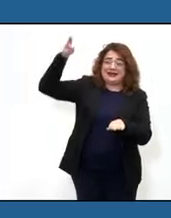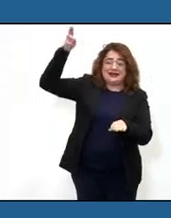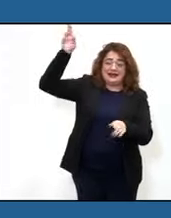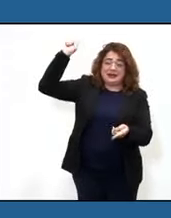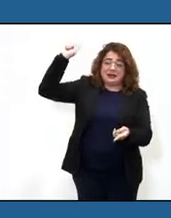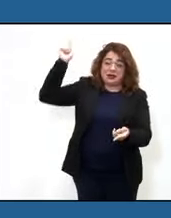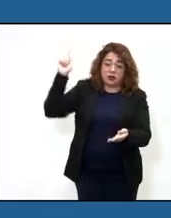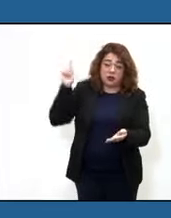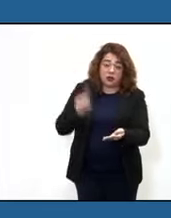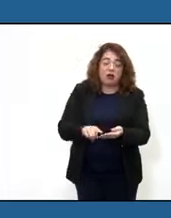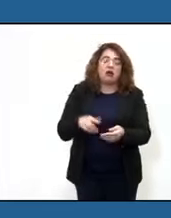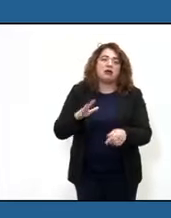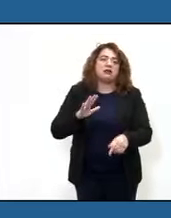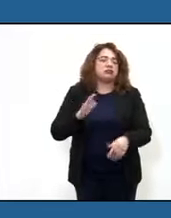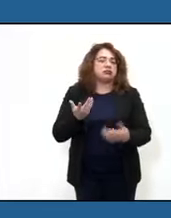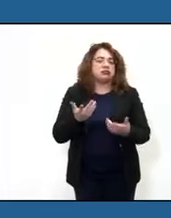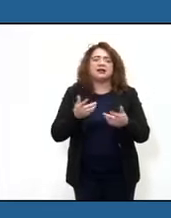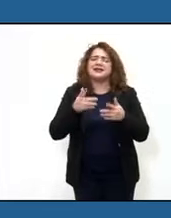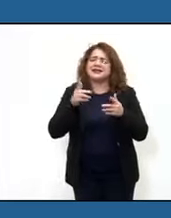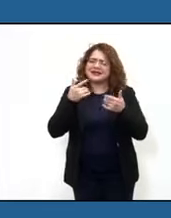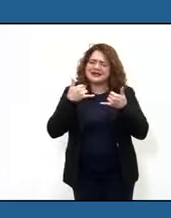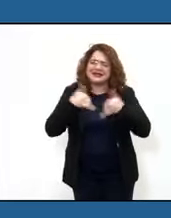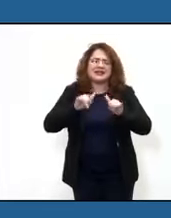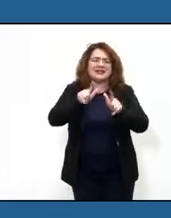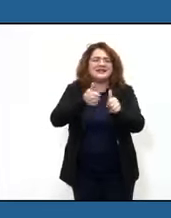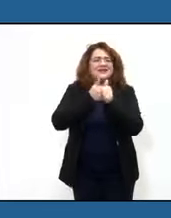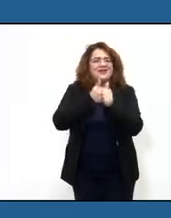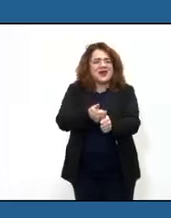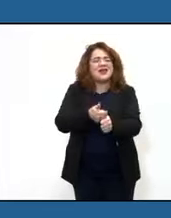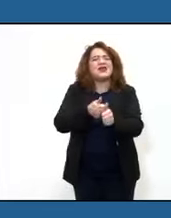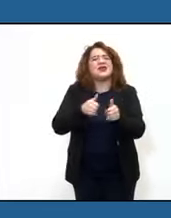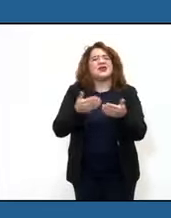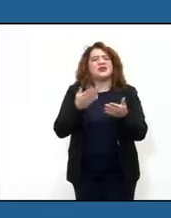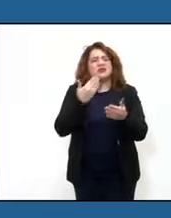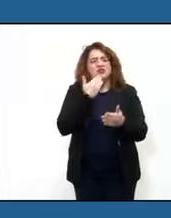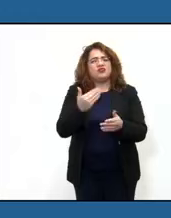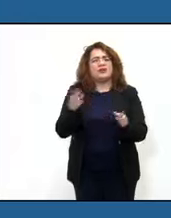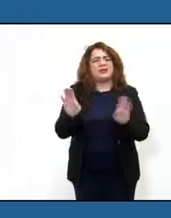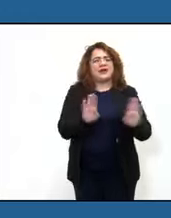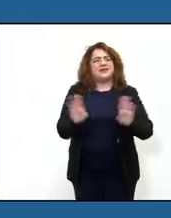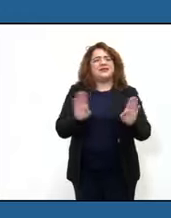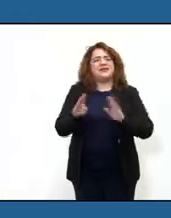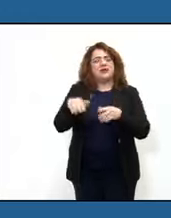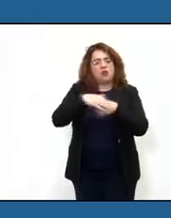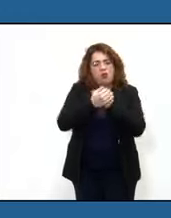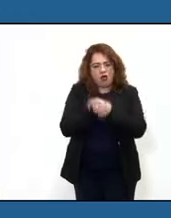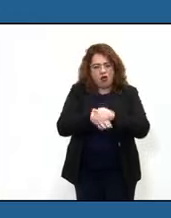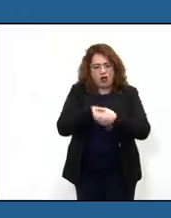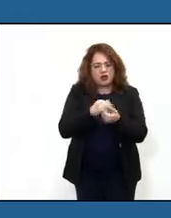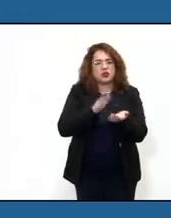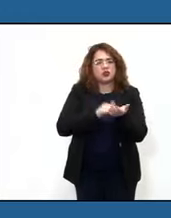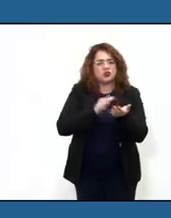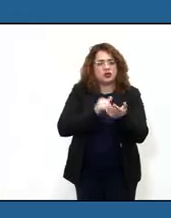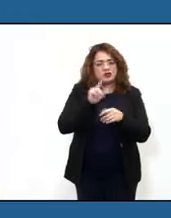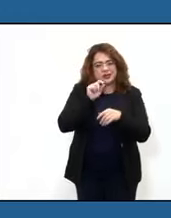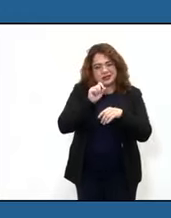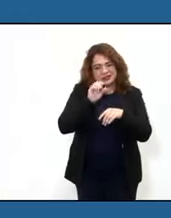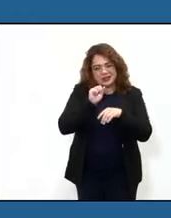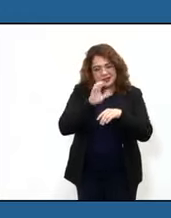aggressive on washing our hand, on wearing masks, on distancing when possible. But